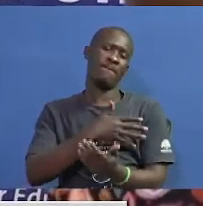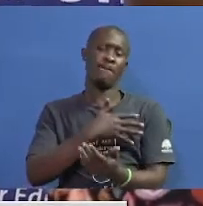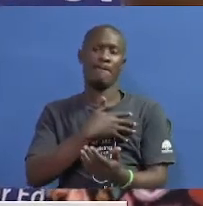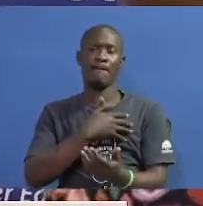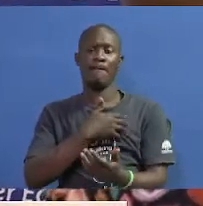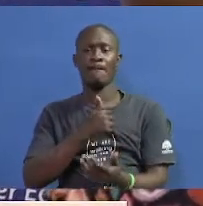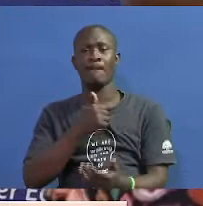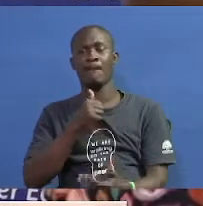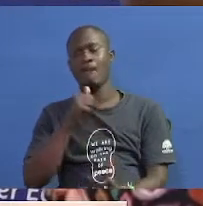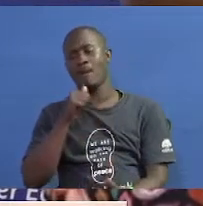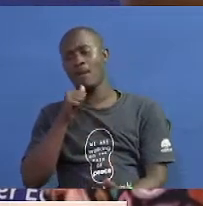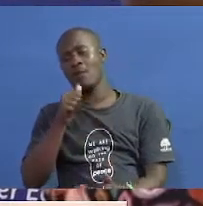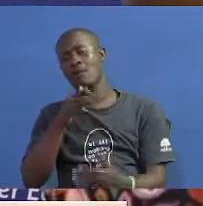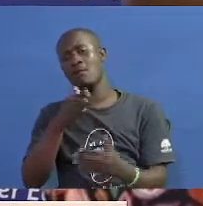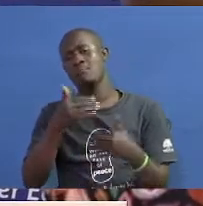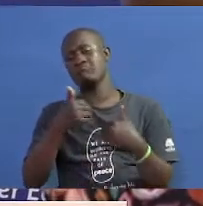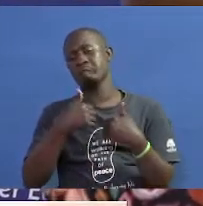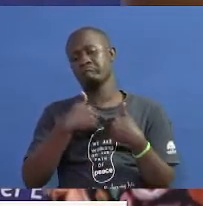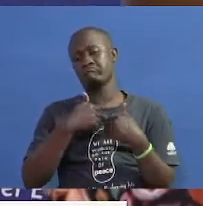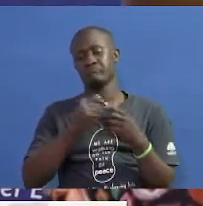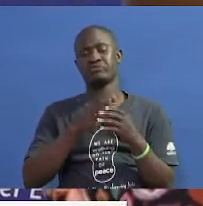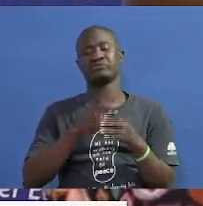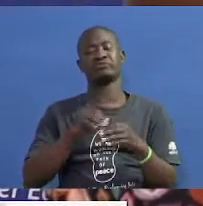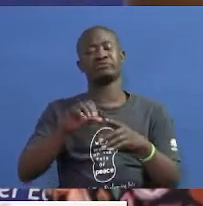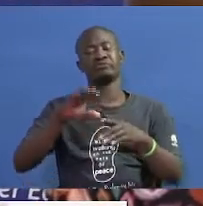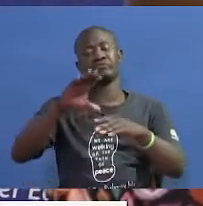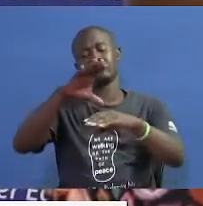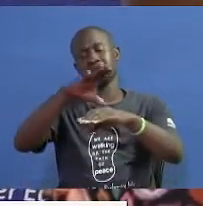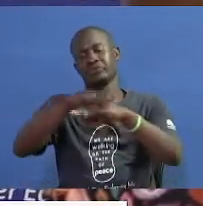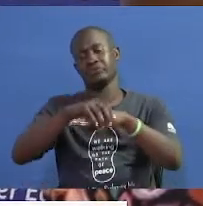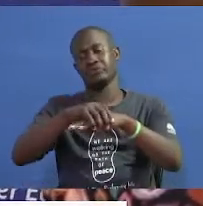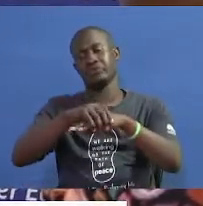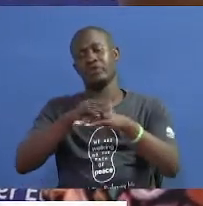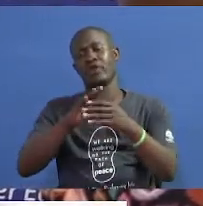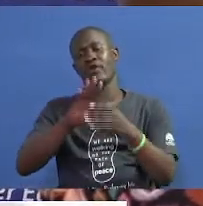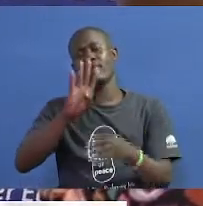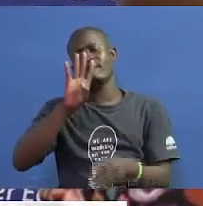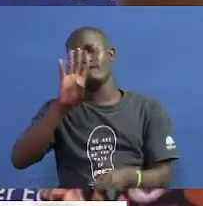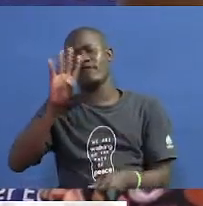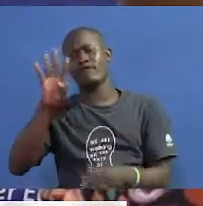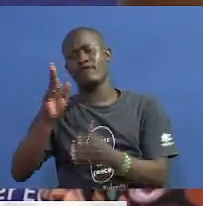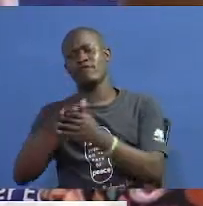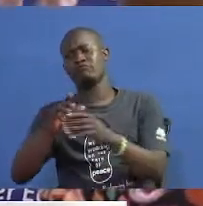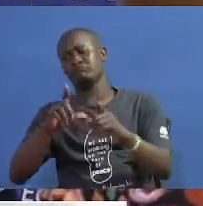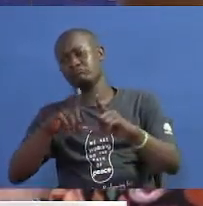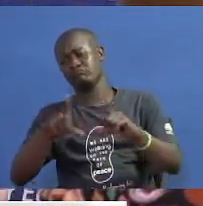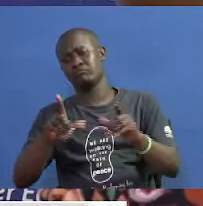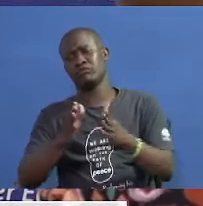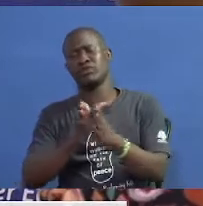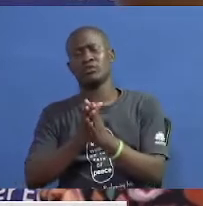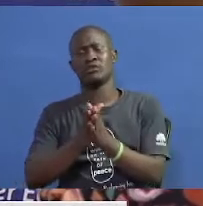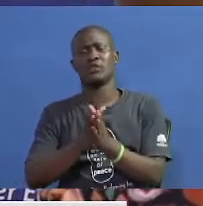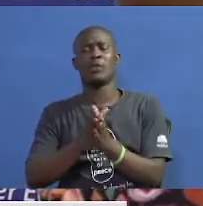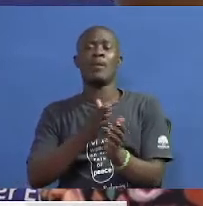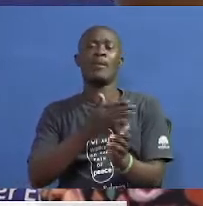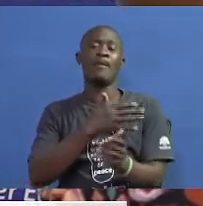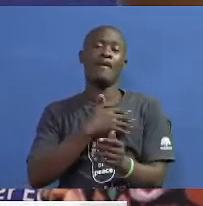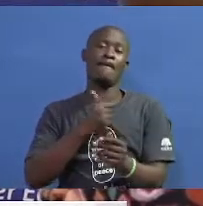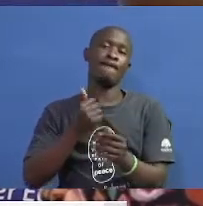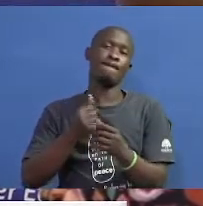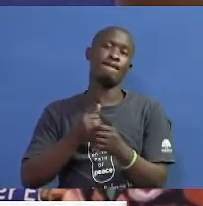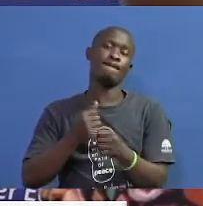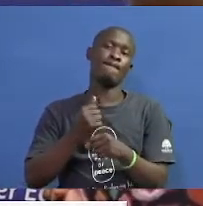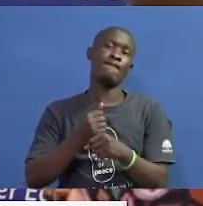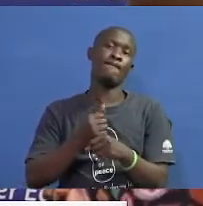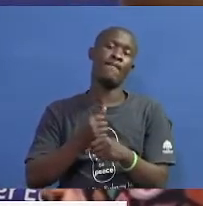And we've closed captioned all of our content in 4 different languages, and soon is going to be in Arabic and